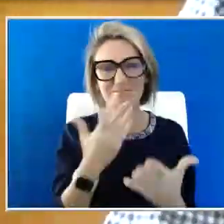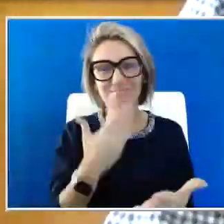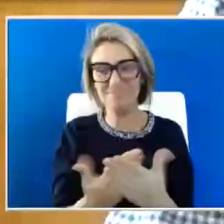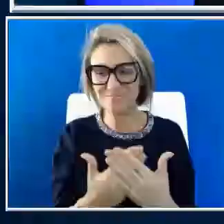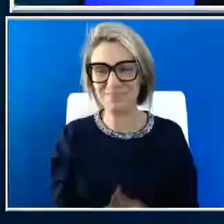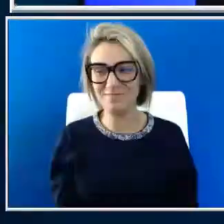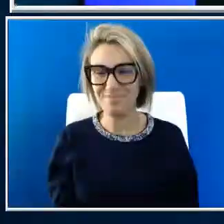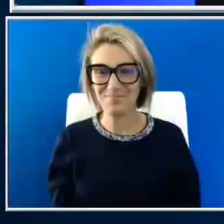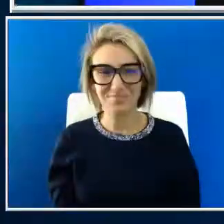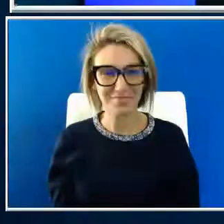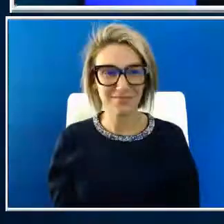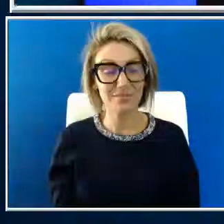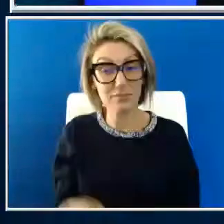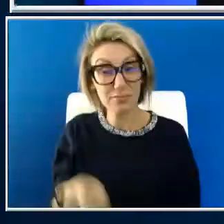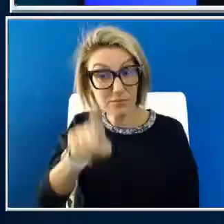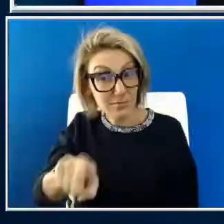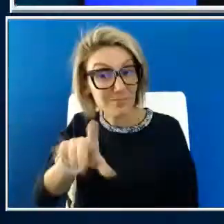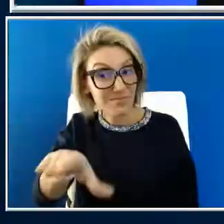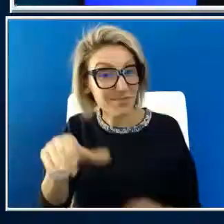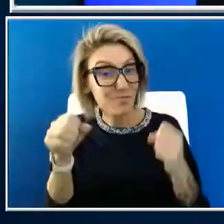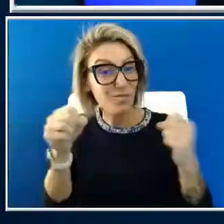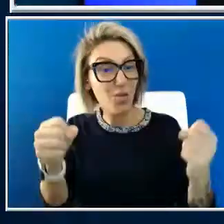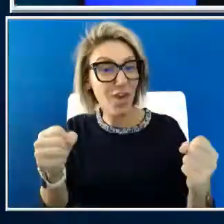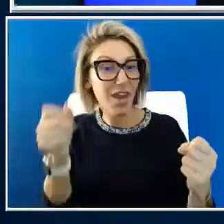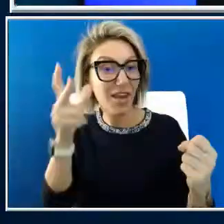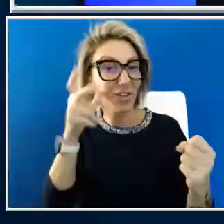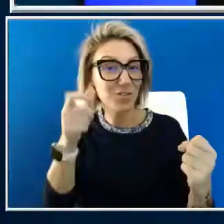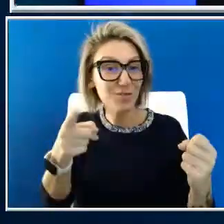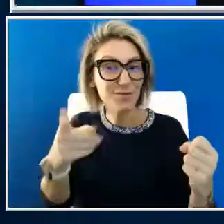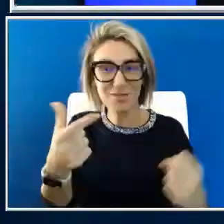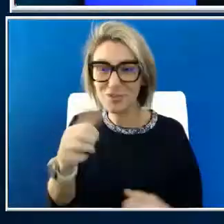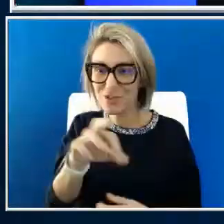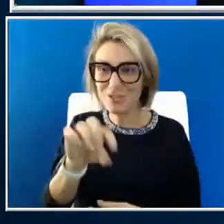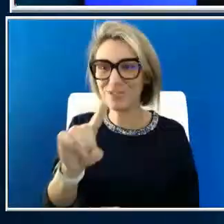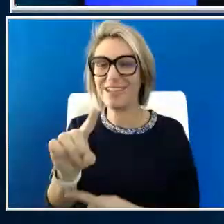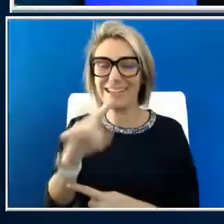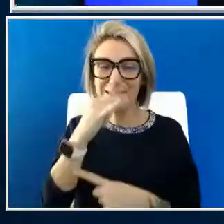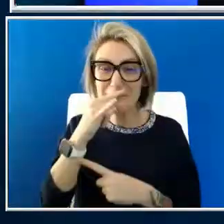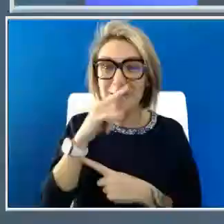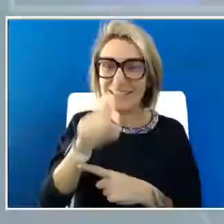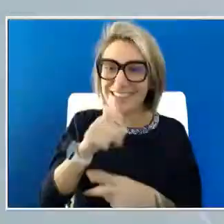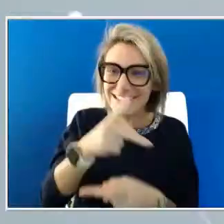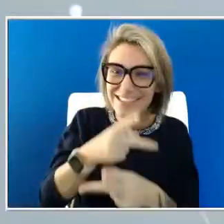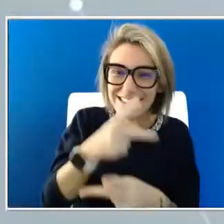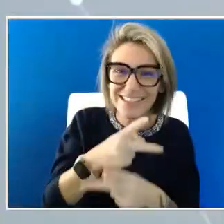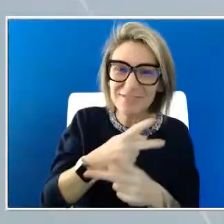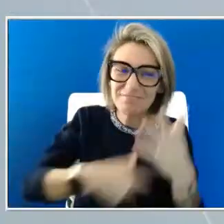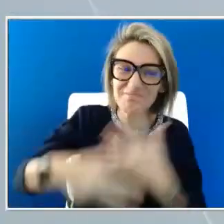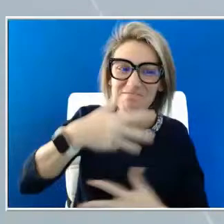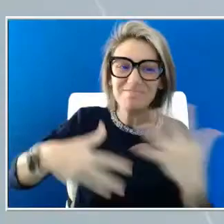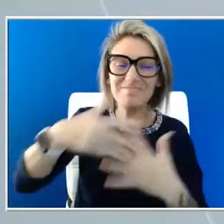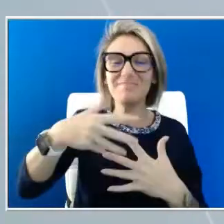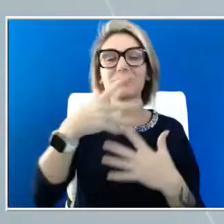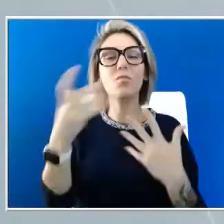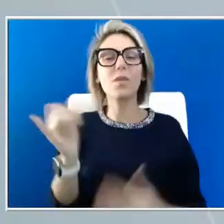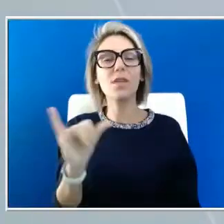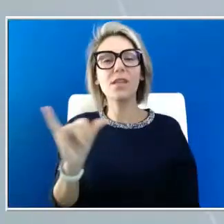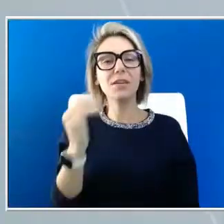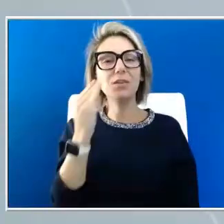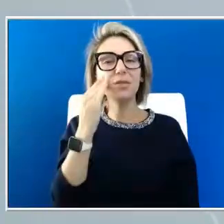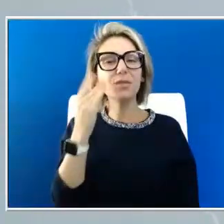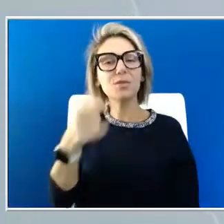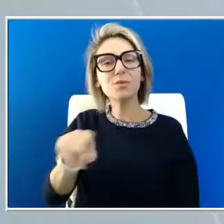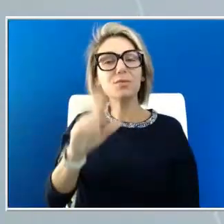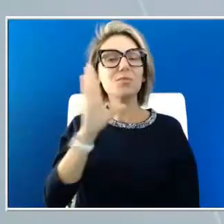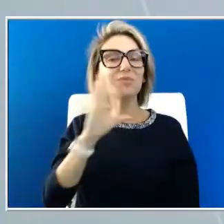Well, you're going to need your strength because I hear you two have some grandkids you need to take care of and be around for. What's it like to know that you're going to be